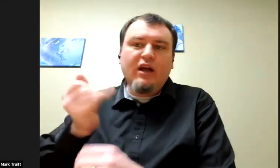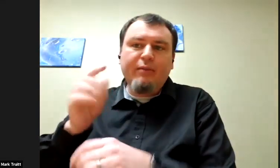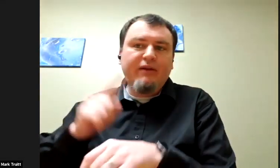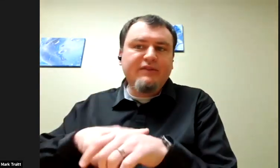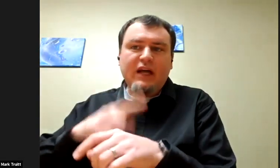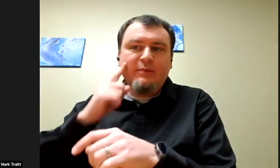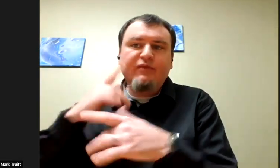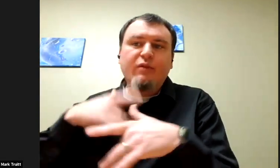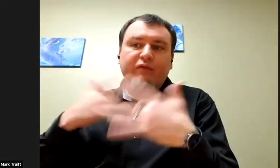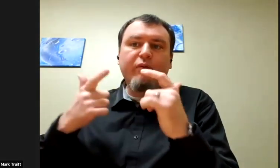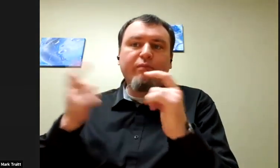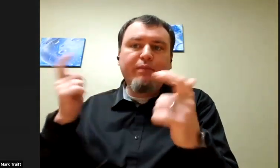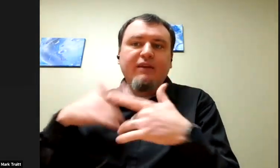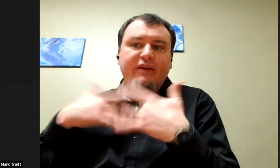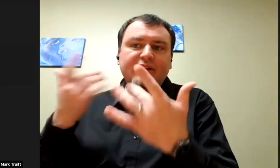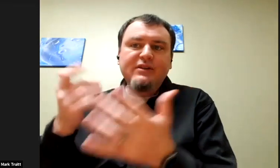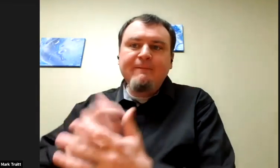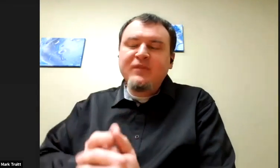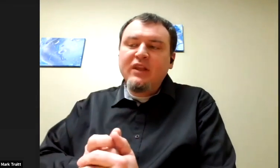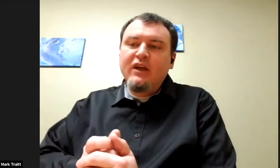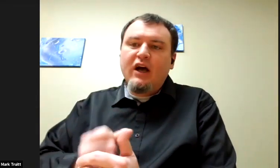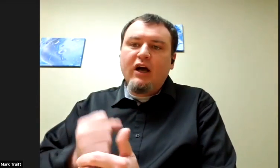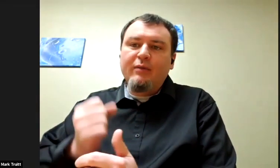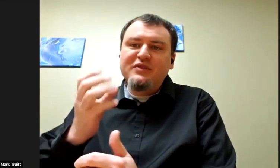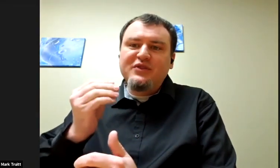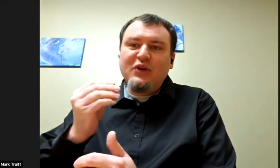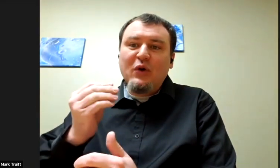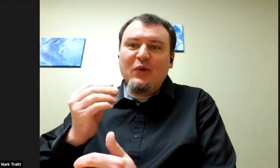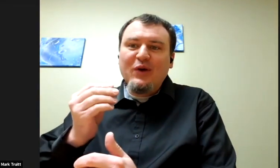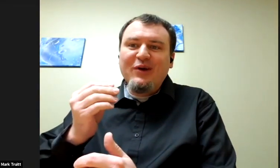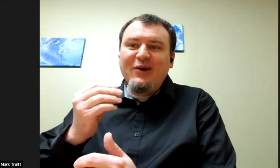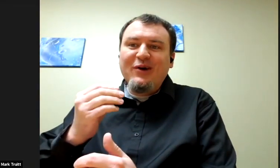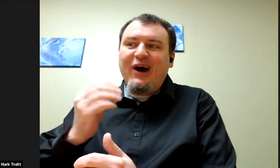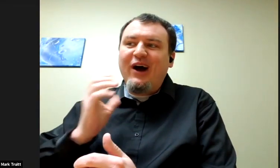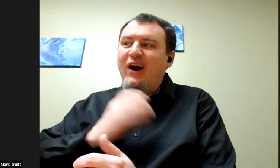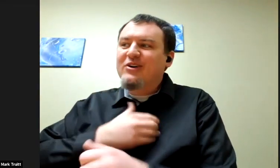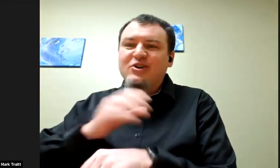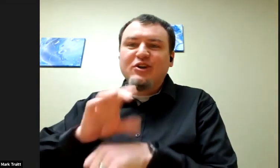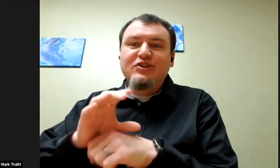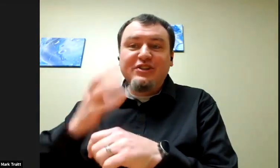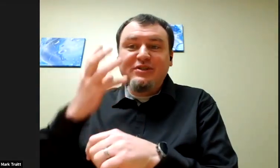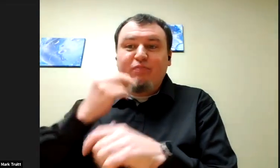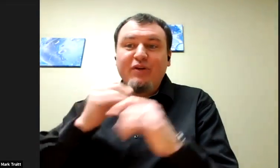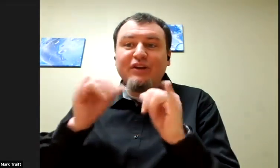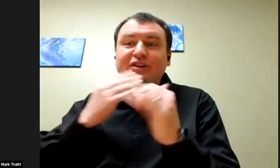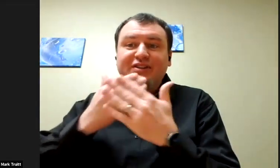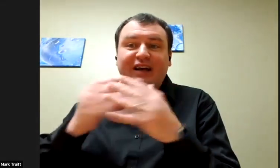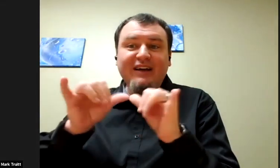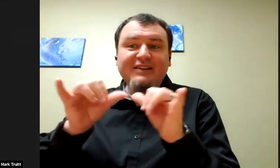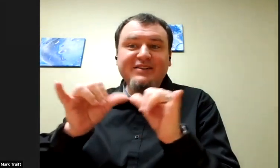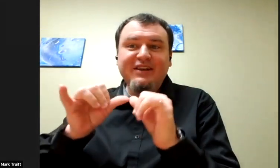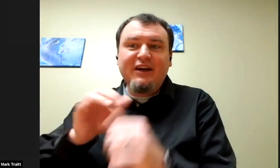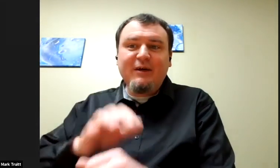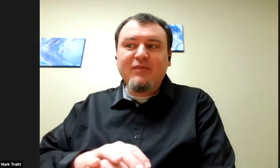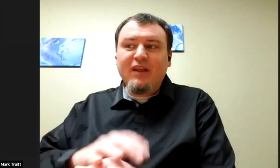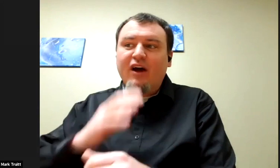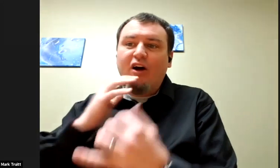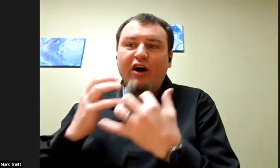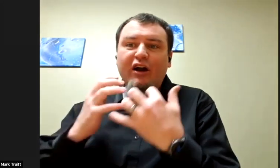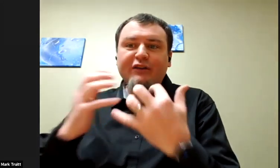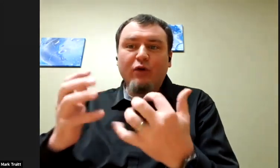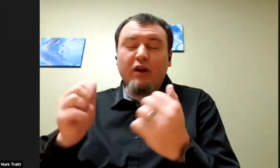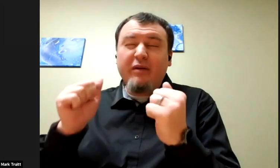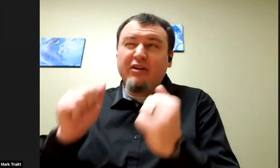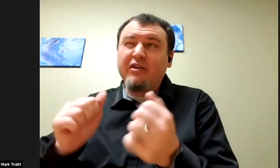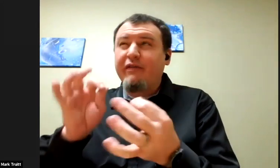that just a couple of times for big events. So our church is pretty good size.